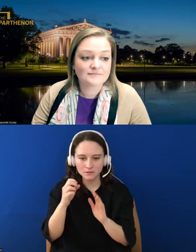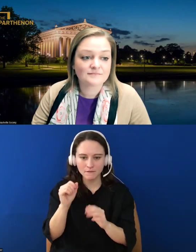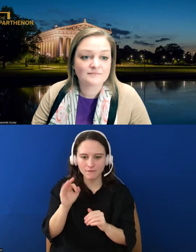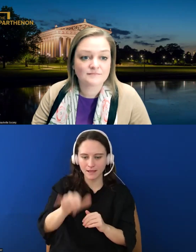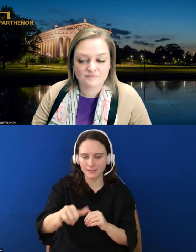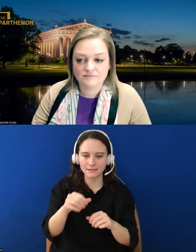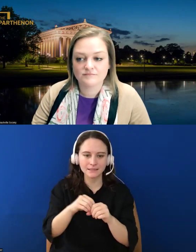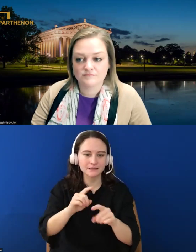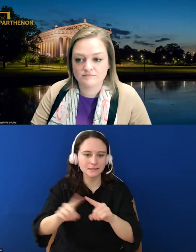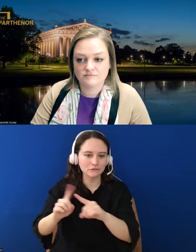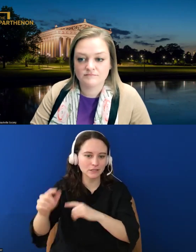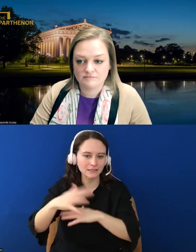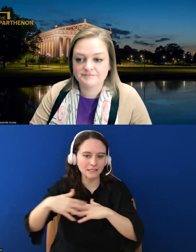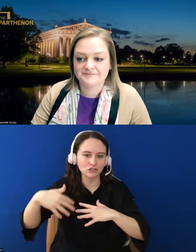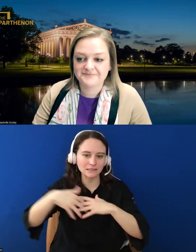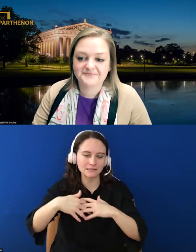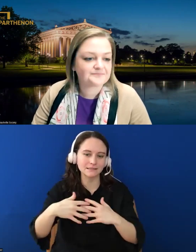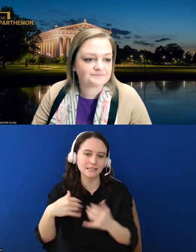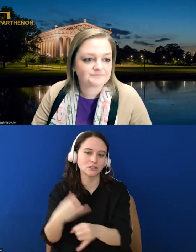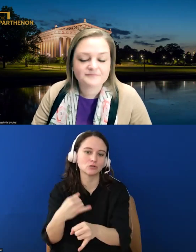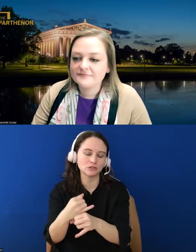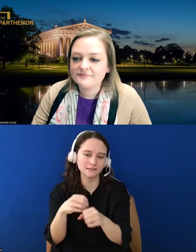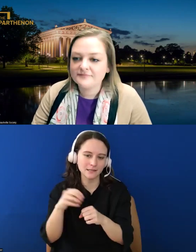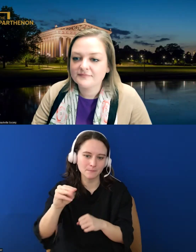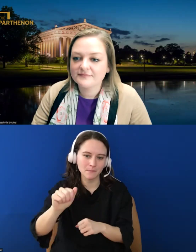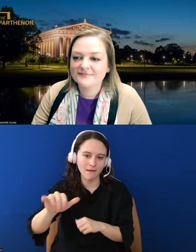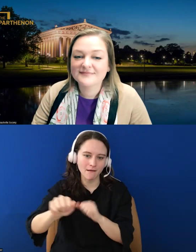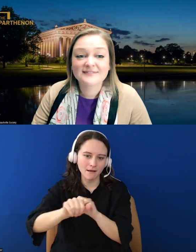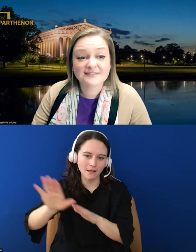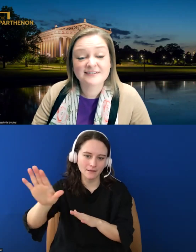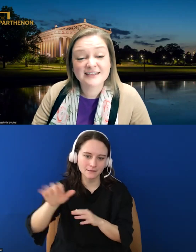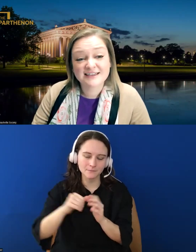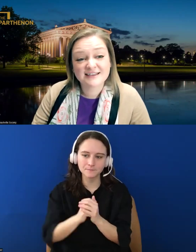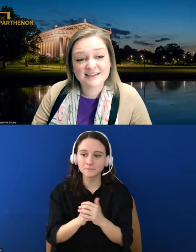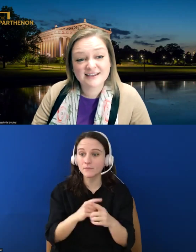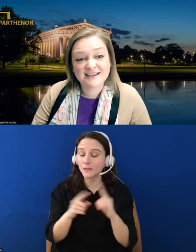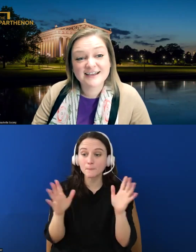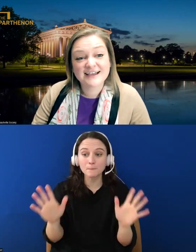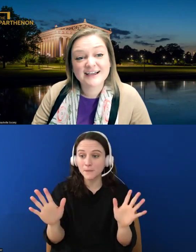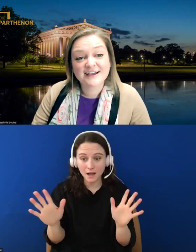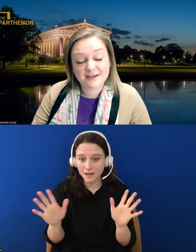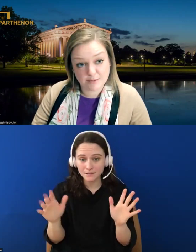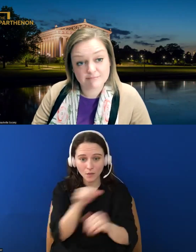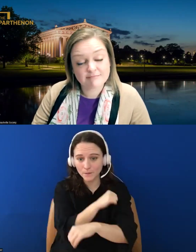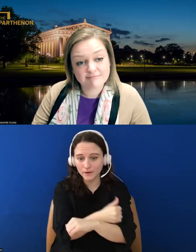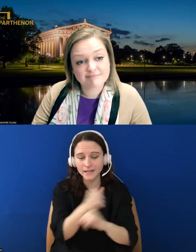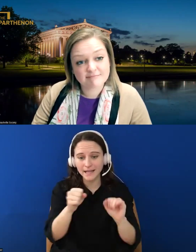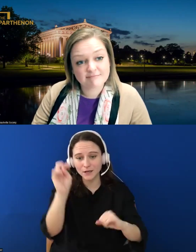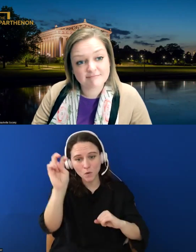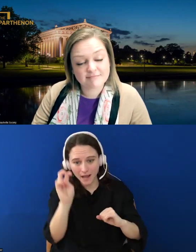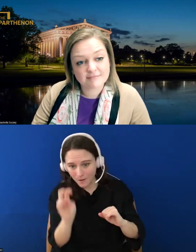indigenous institutions in the Maya highlands. Yeah, but an authority can go down, but it's